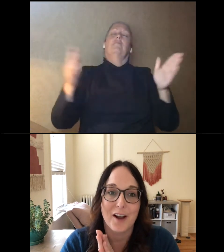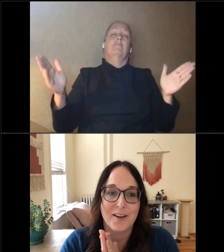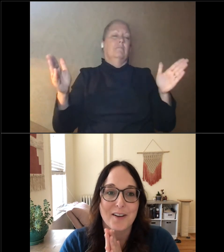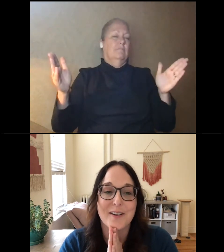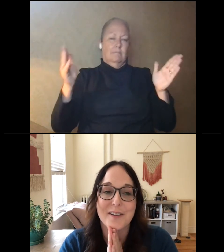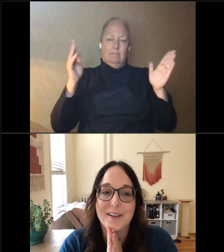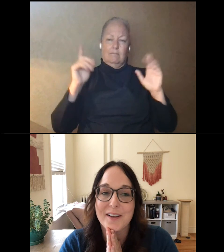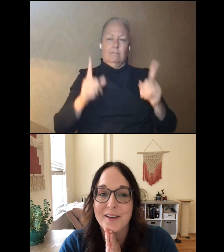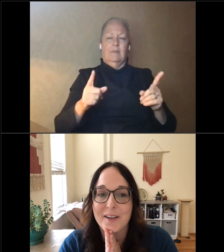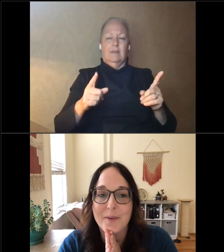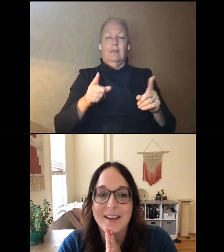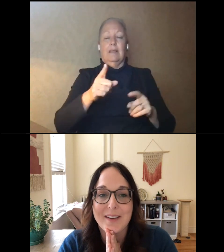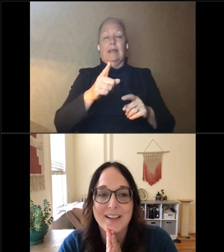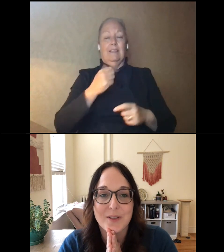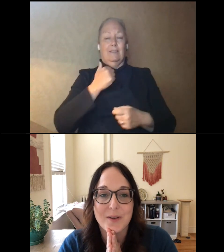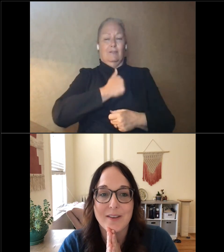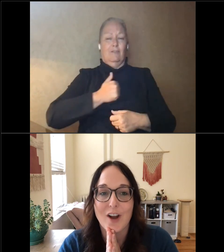Rehabilitation Maryam, workforce.